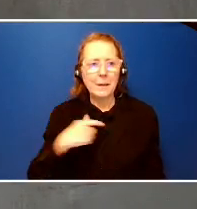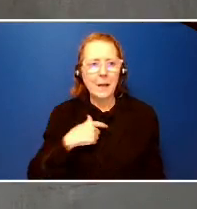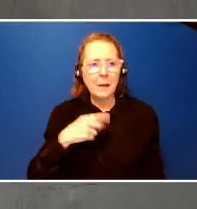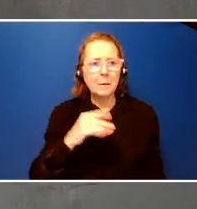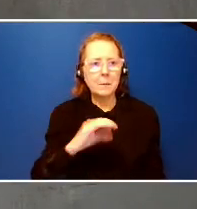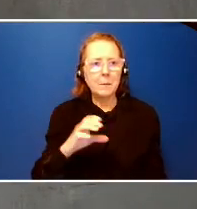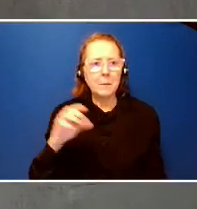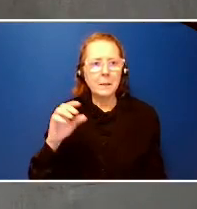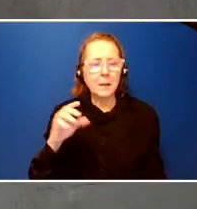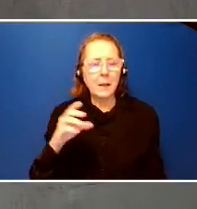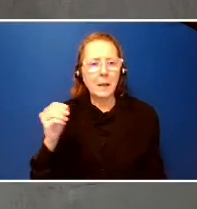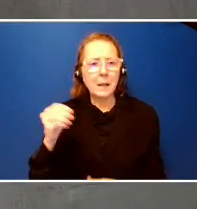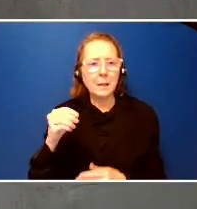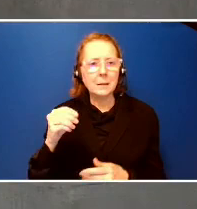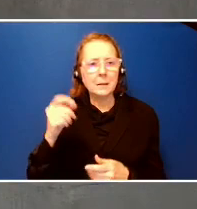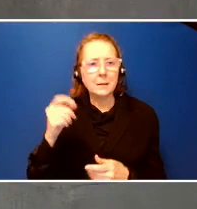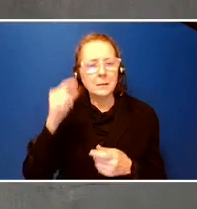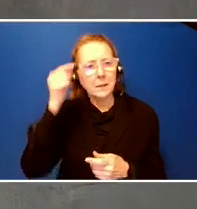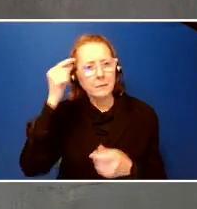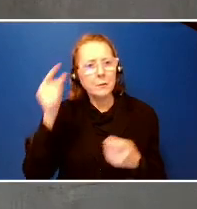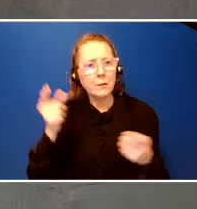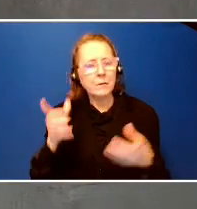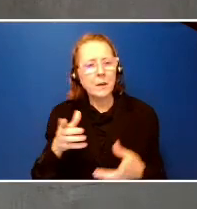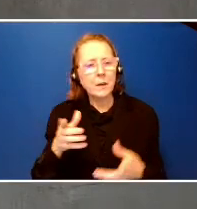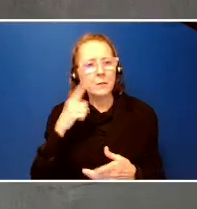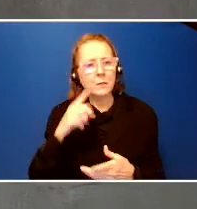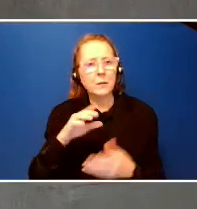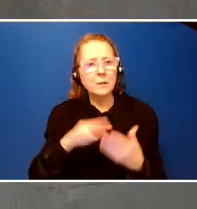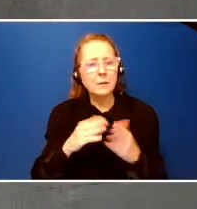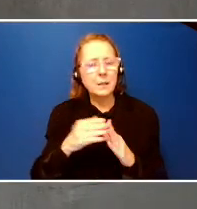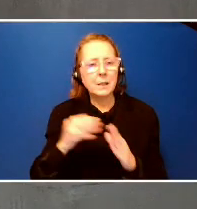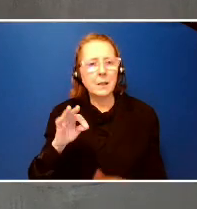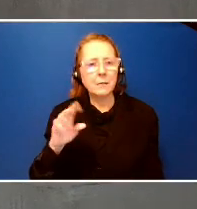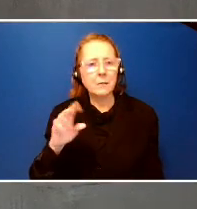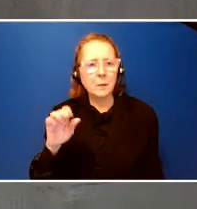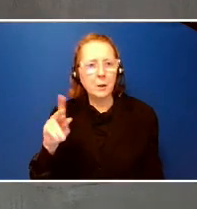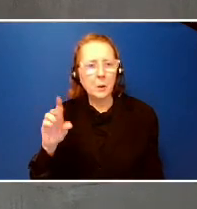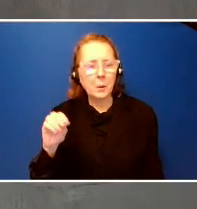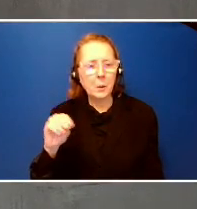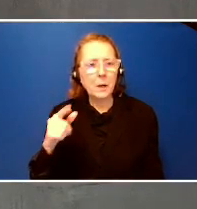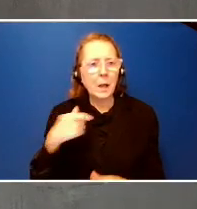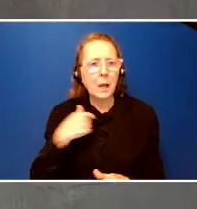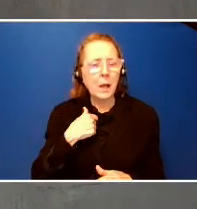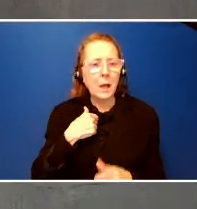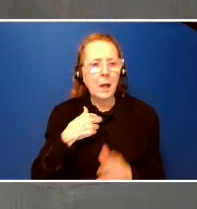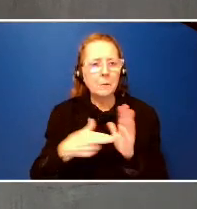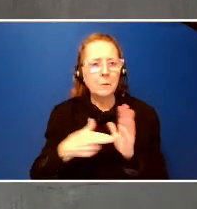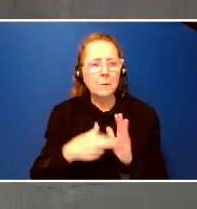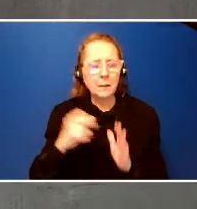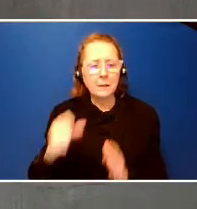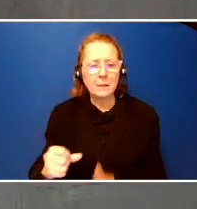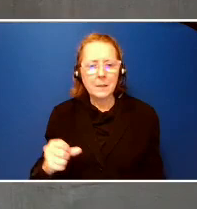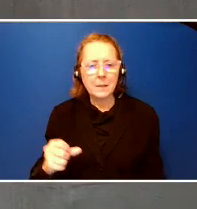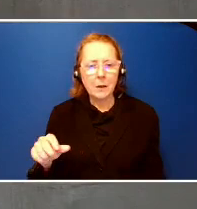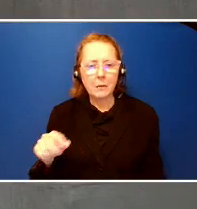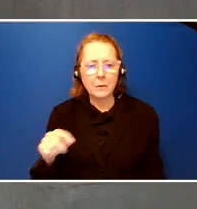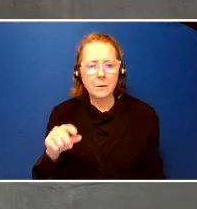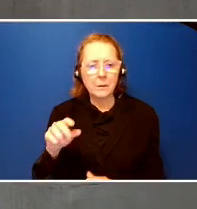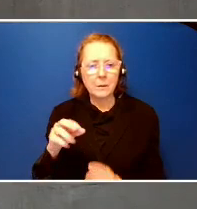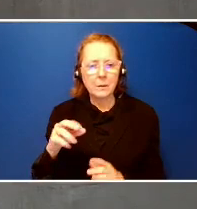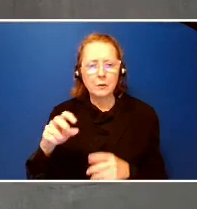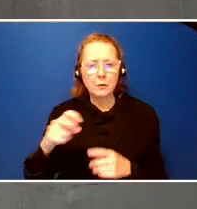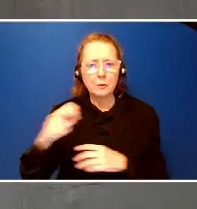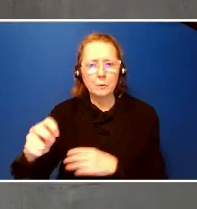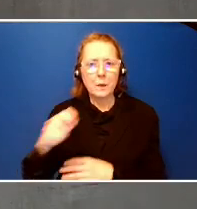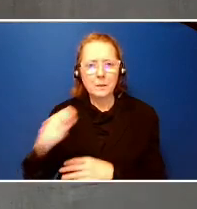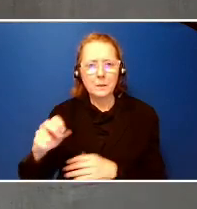City of Wilsonville, which operates the South Metro Area Regional Transit Agency. I'm here tonight on behalf of the Wilsonville City Council to request